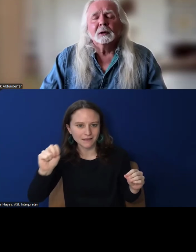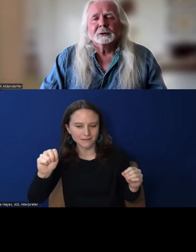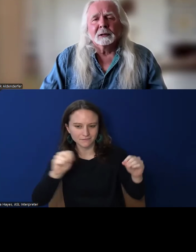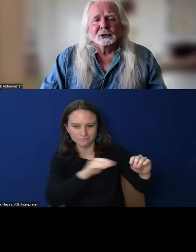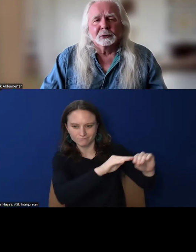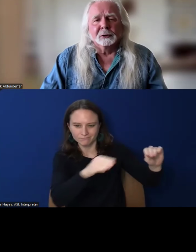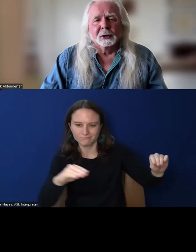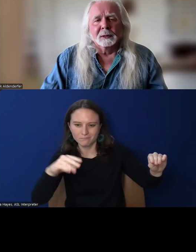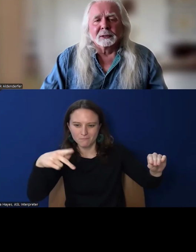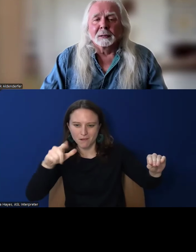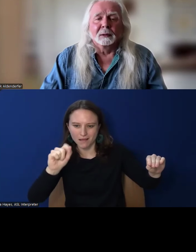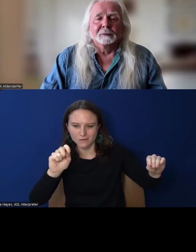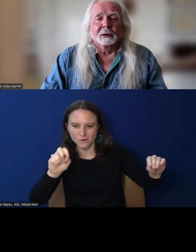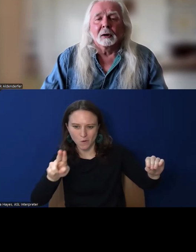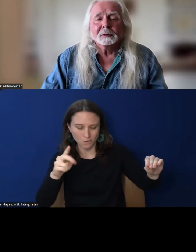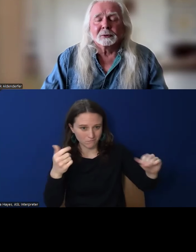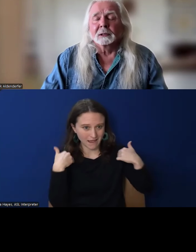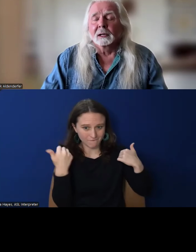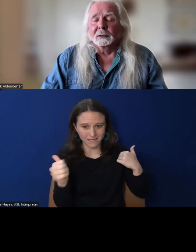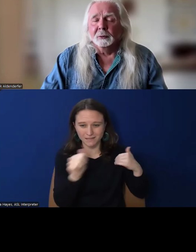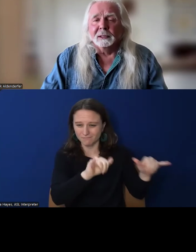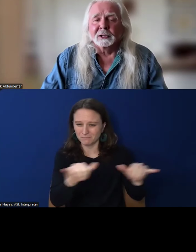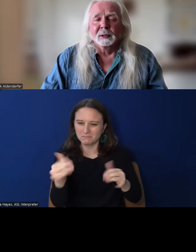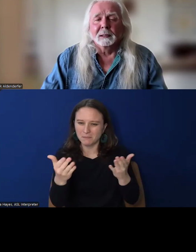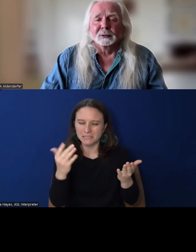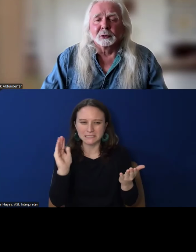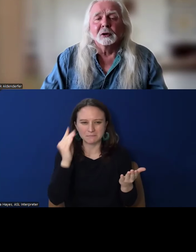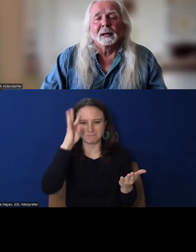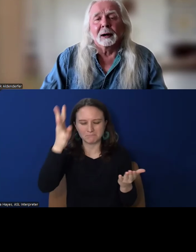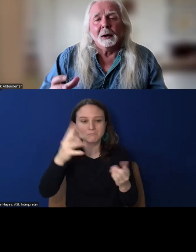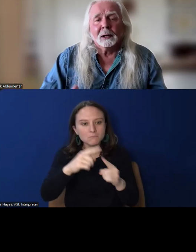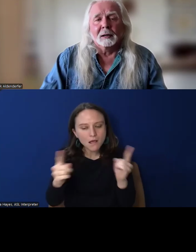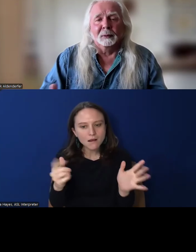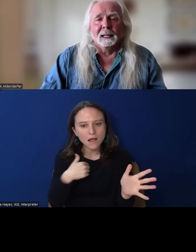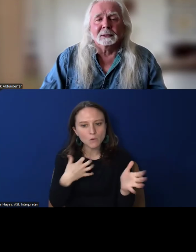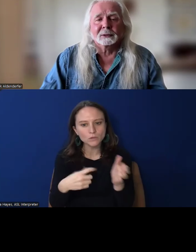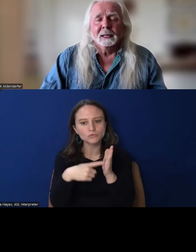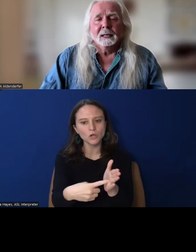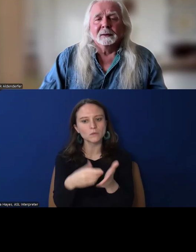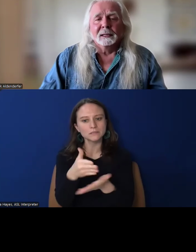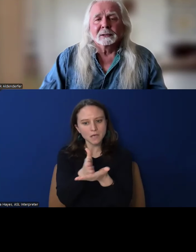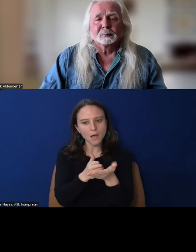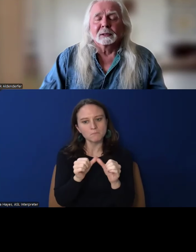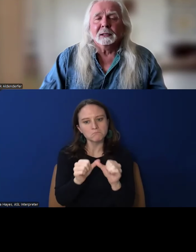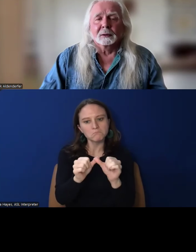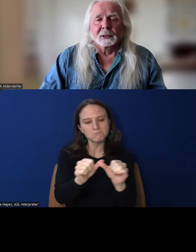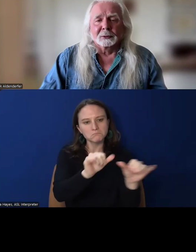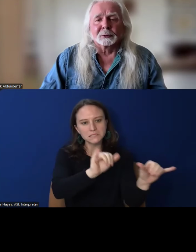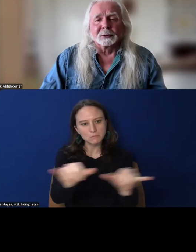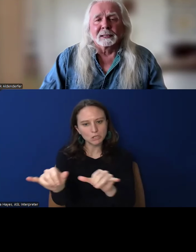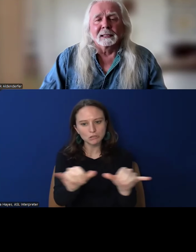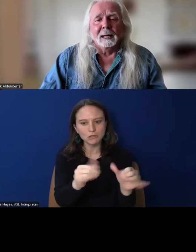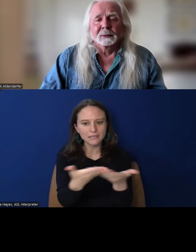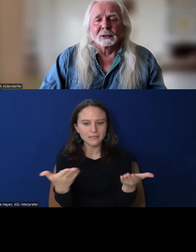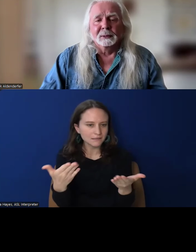What I'm going to try to show you, though, is that I believe there are certain continuities that we can observe no matter how complex this particular